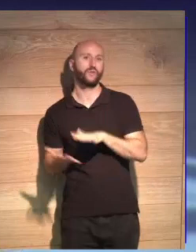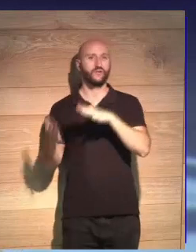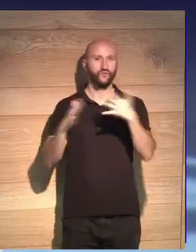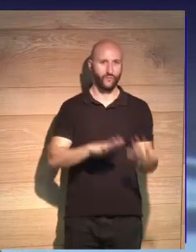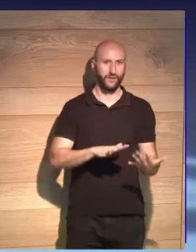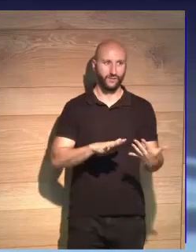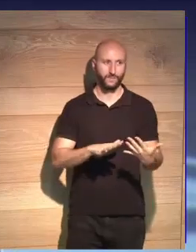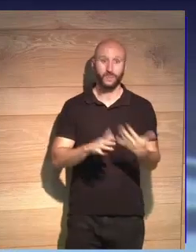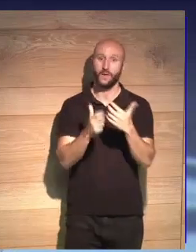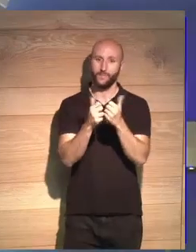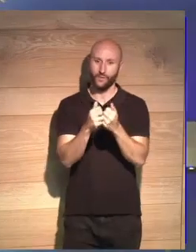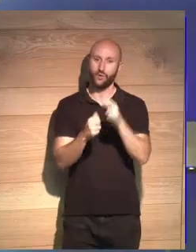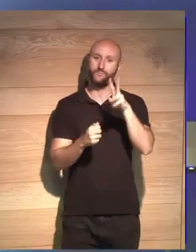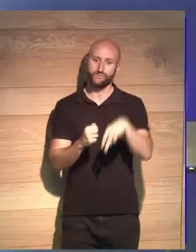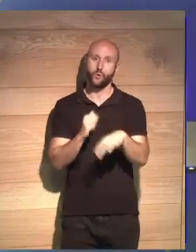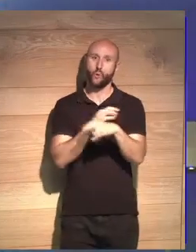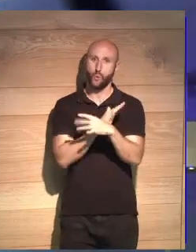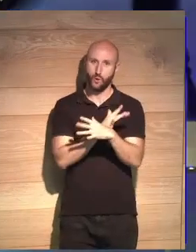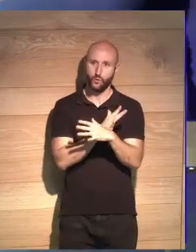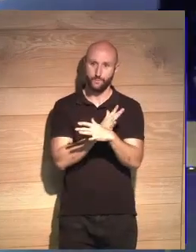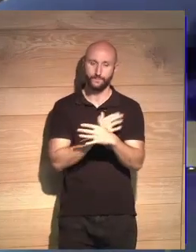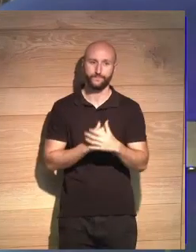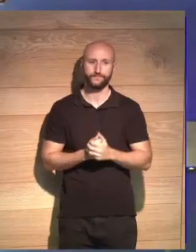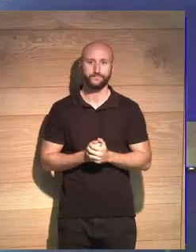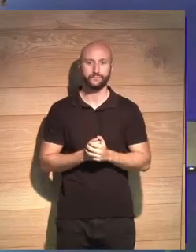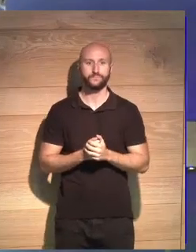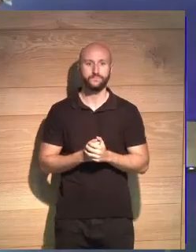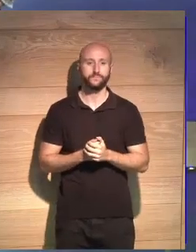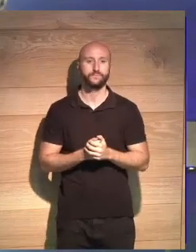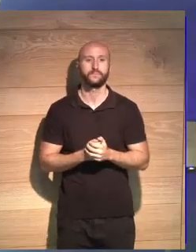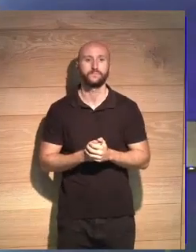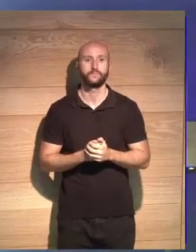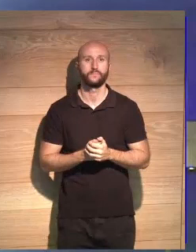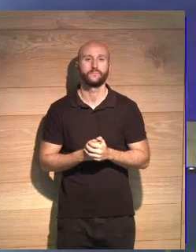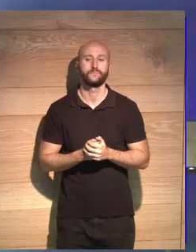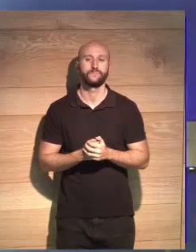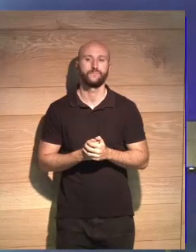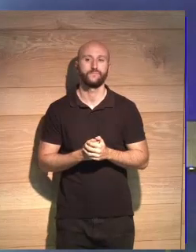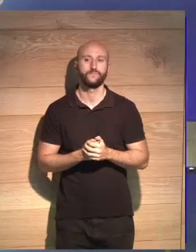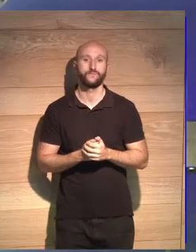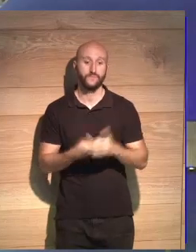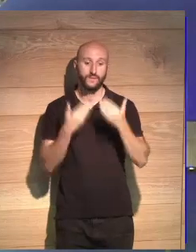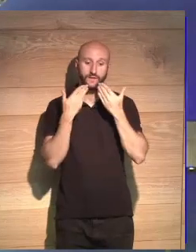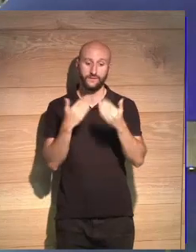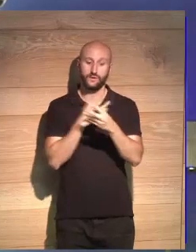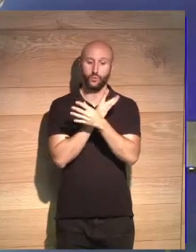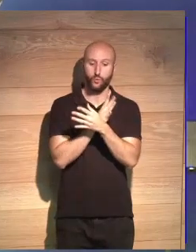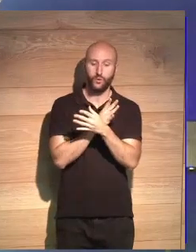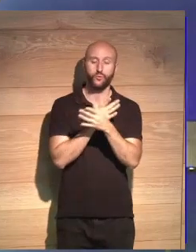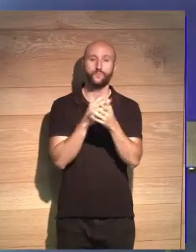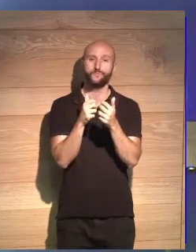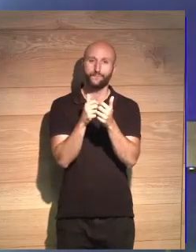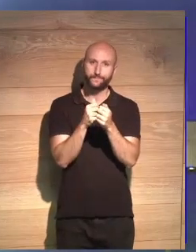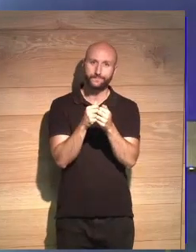stop playing. We just transform the games that we play. So we have the opportunity